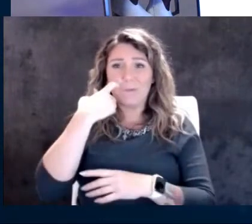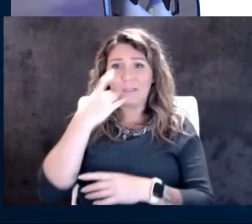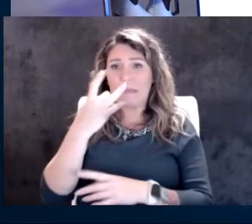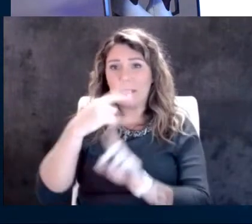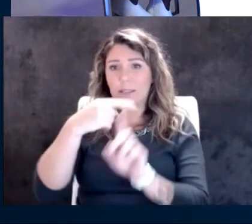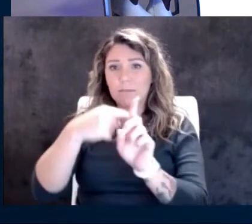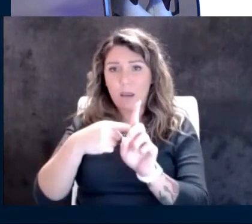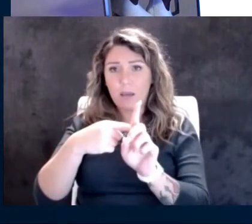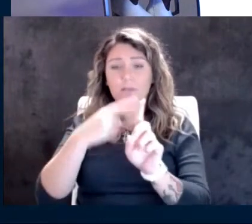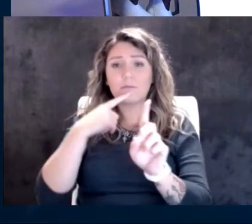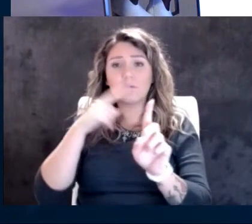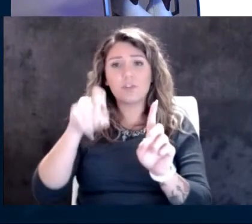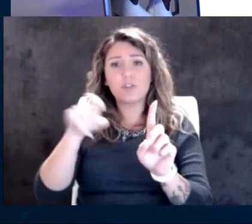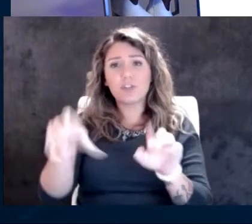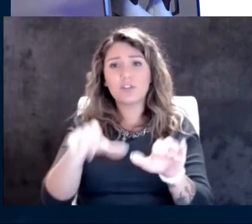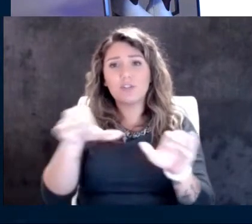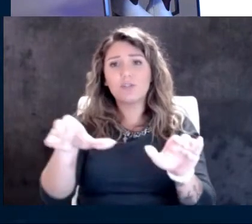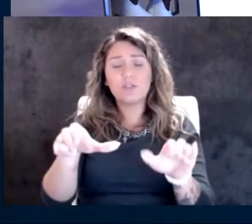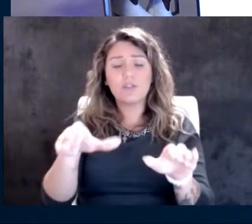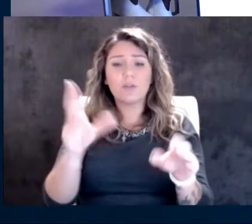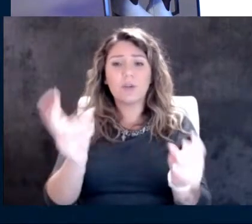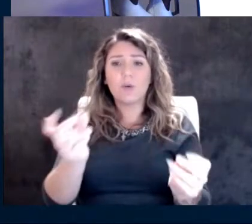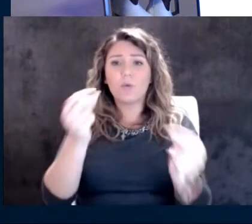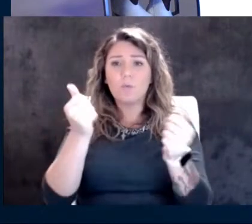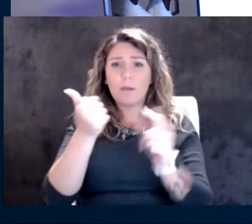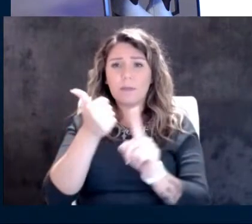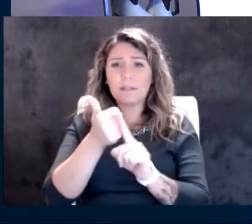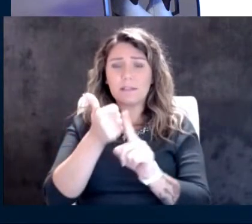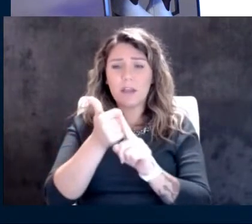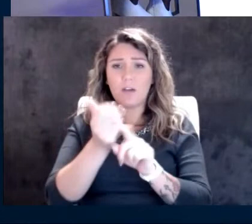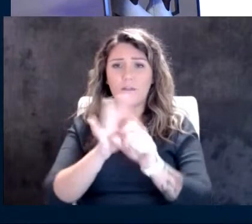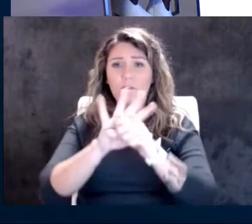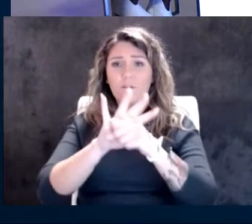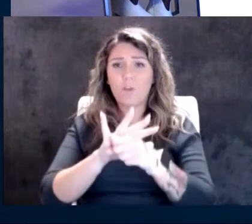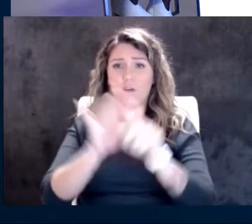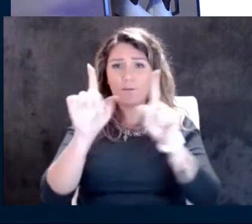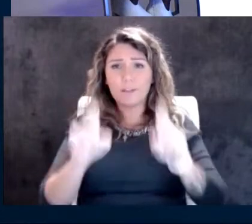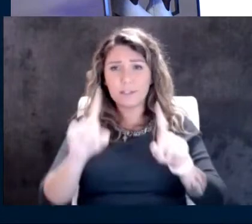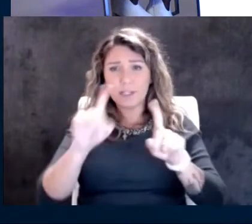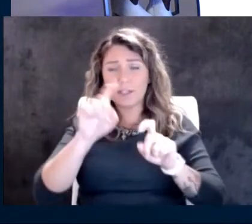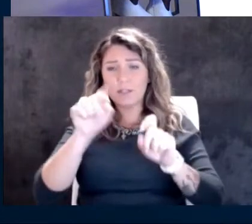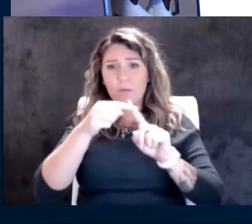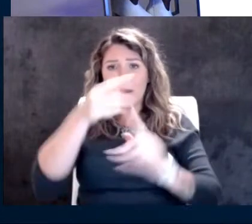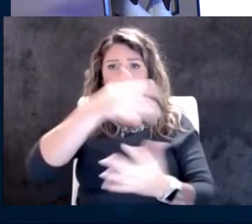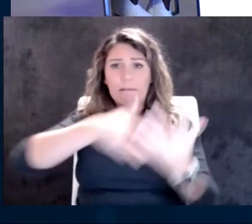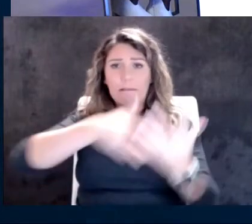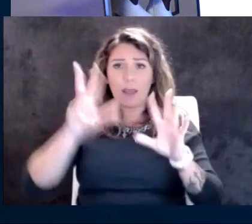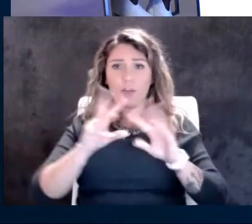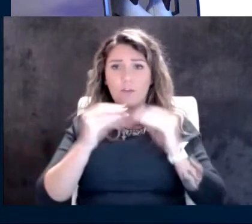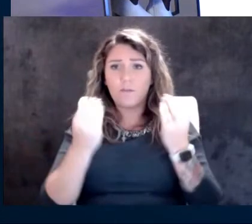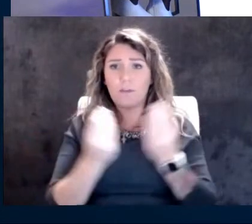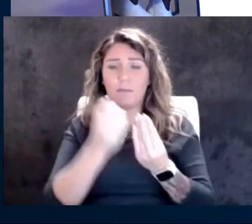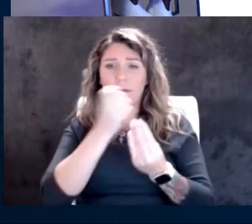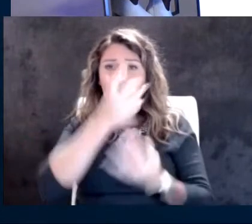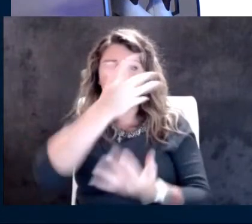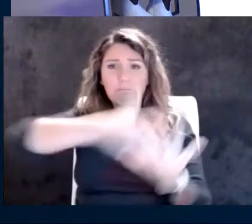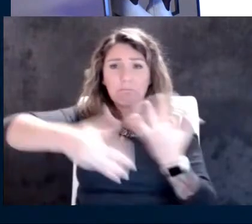we be doing rapid self-COVID tests? Do you think that'll be really important as we start to gather with family that we haven't been around in a while?